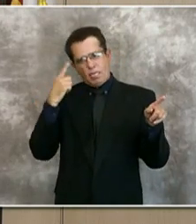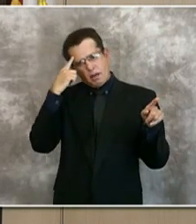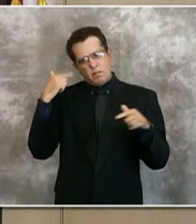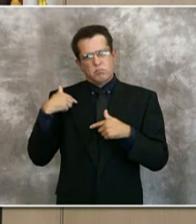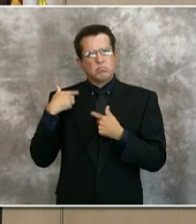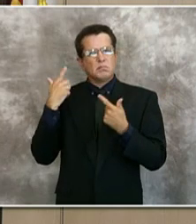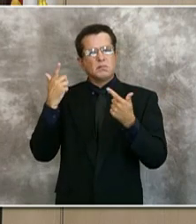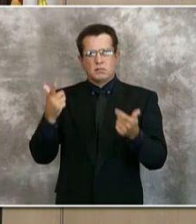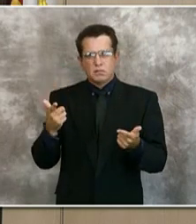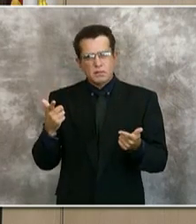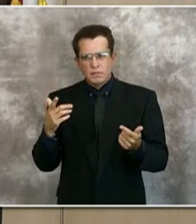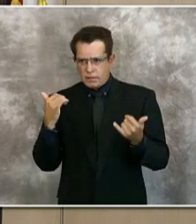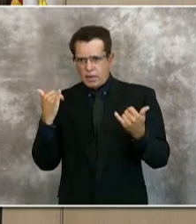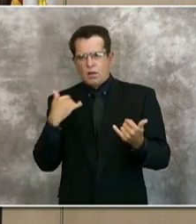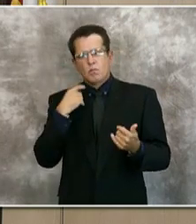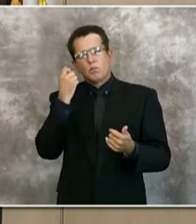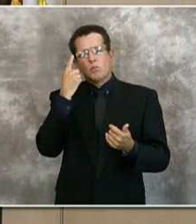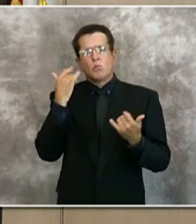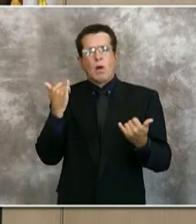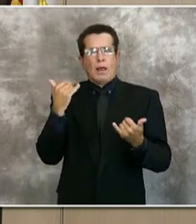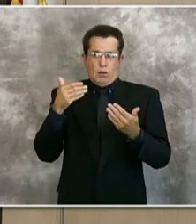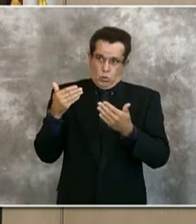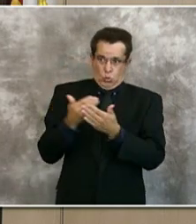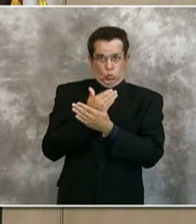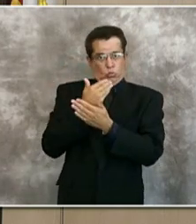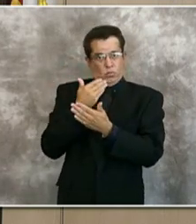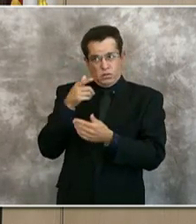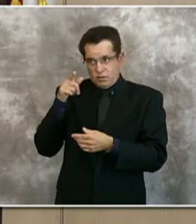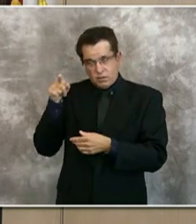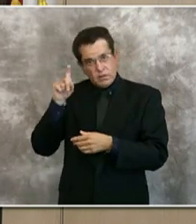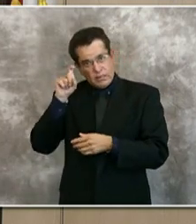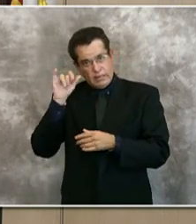think. I guess I'm just trying to understand, is this